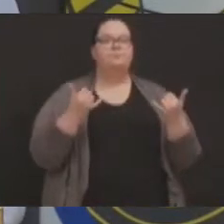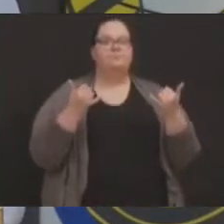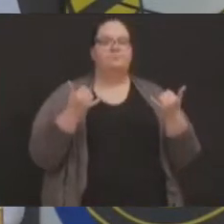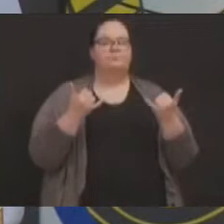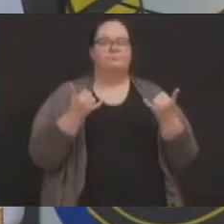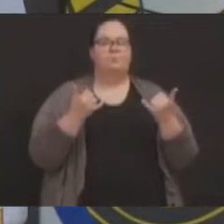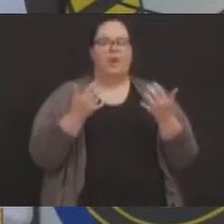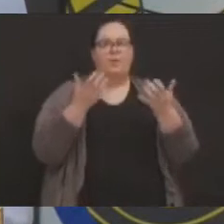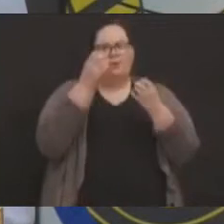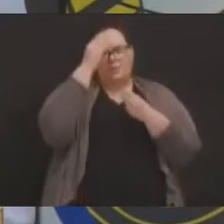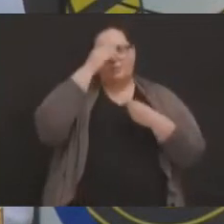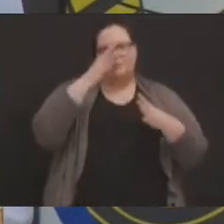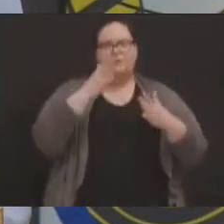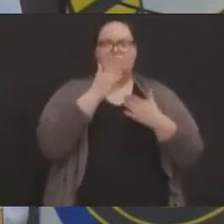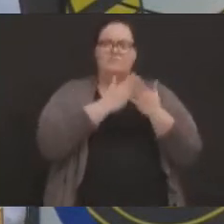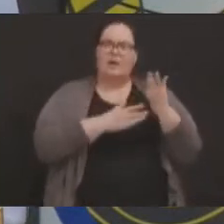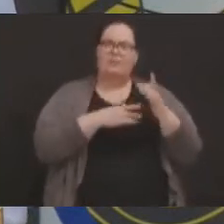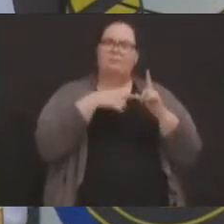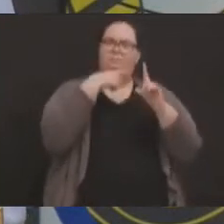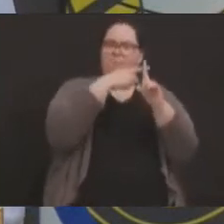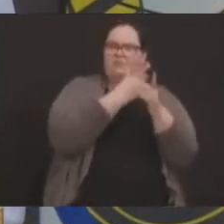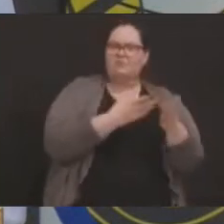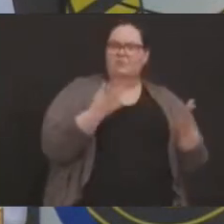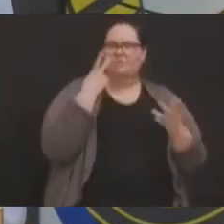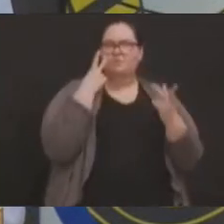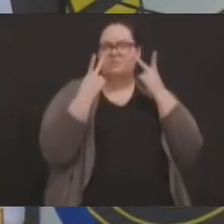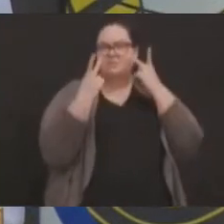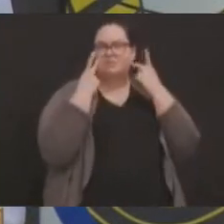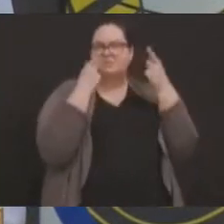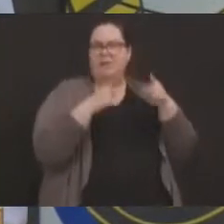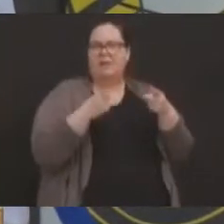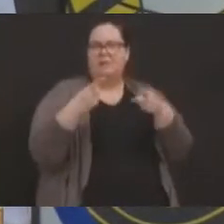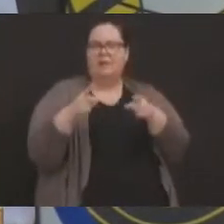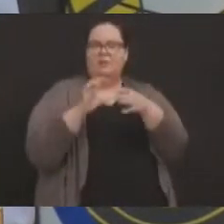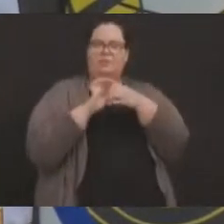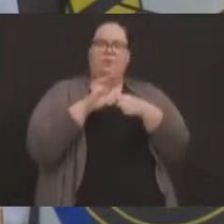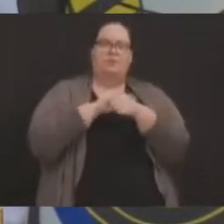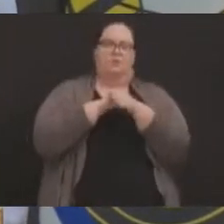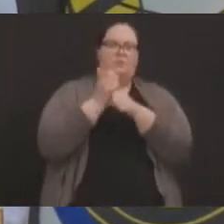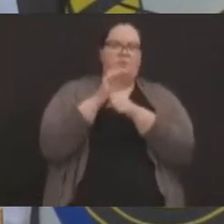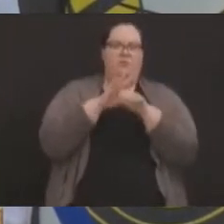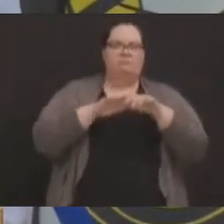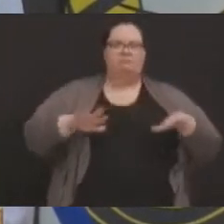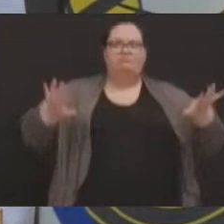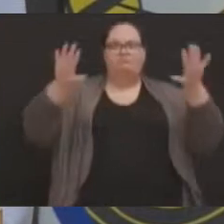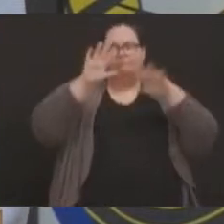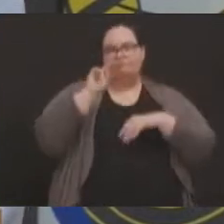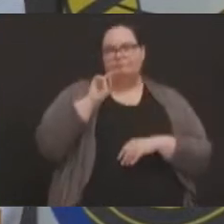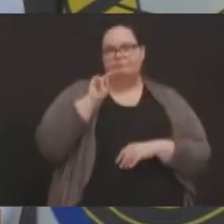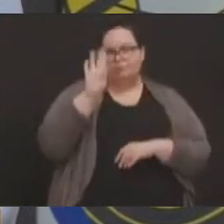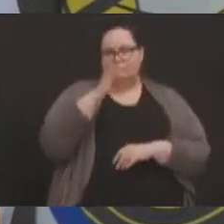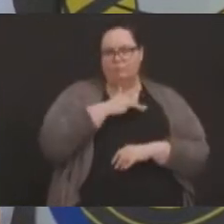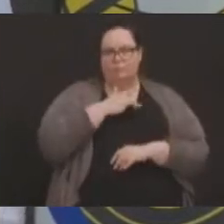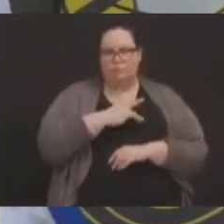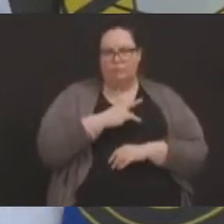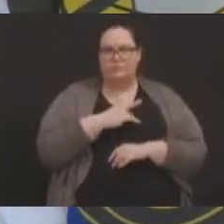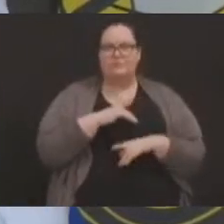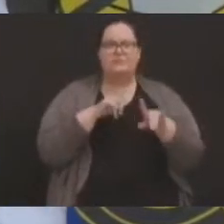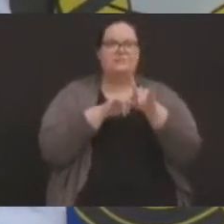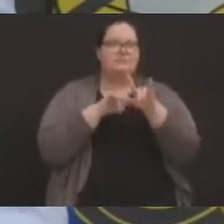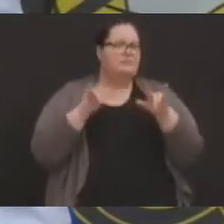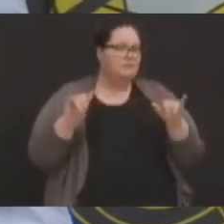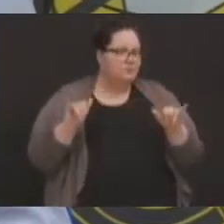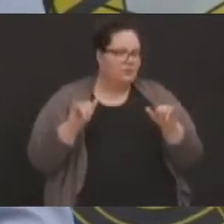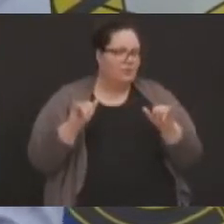I also want to point out the continuing challenges that we face and how we can work together to bring the entire province back to the yellow alert